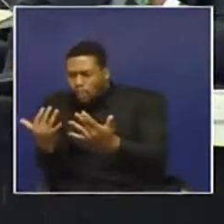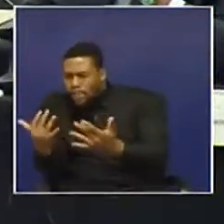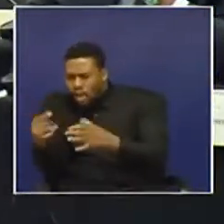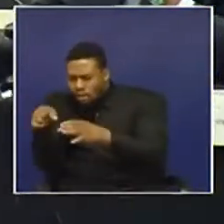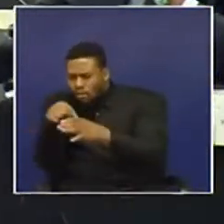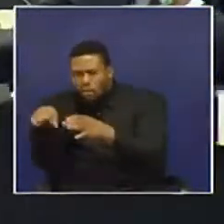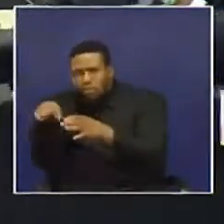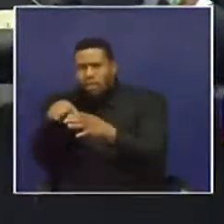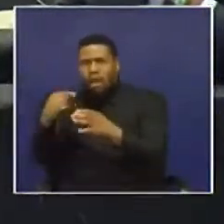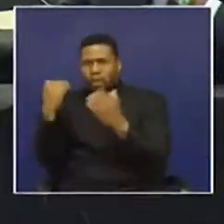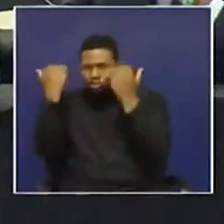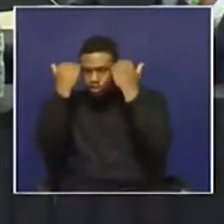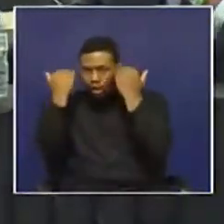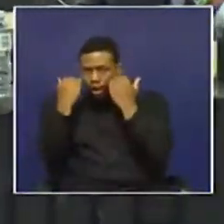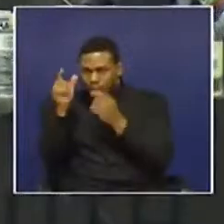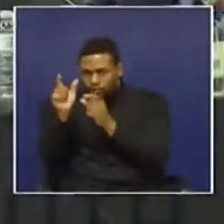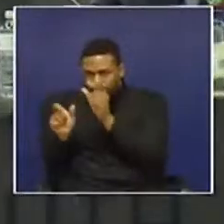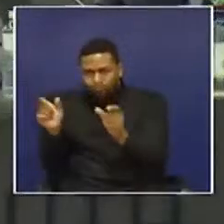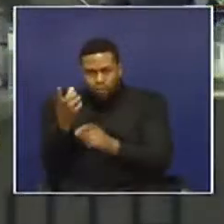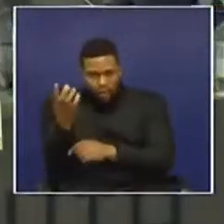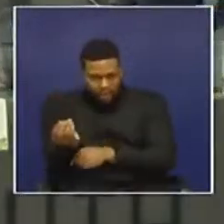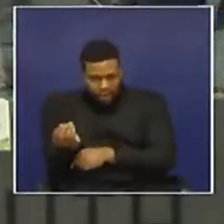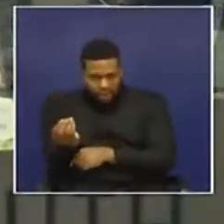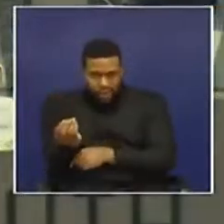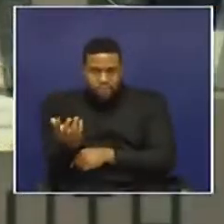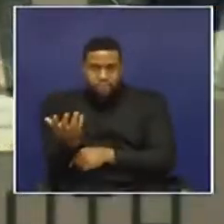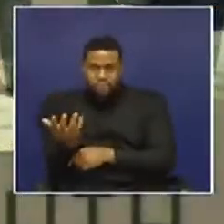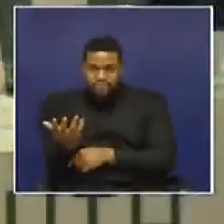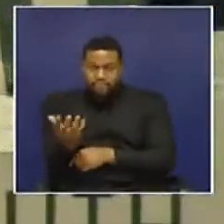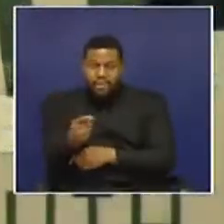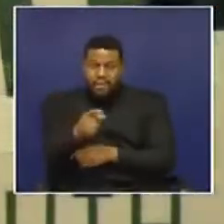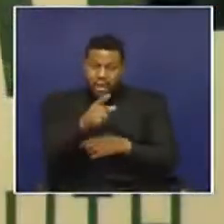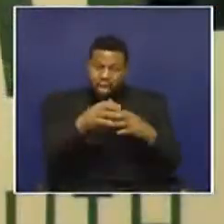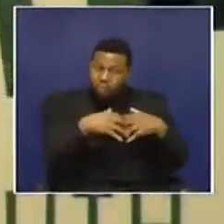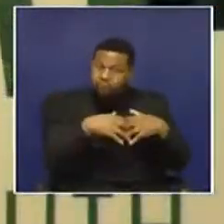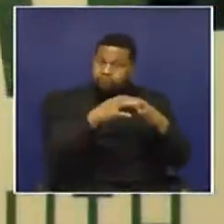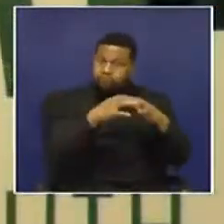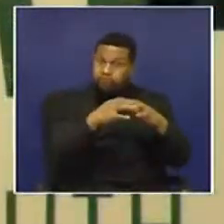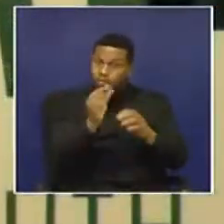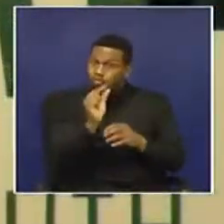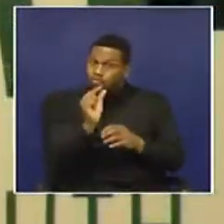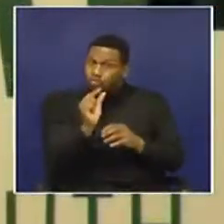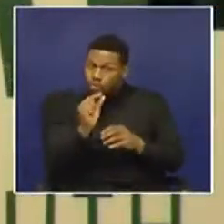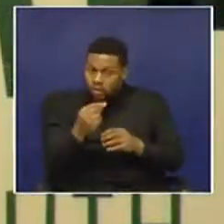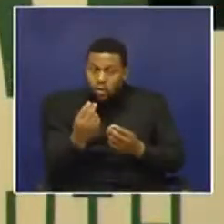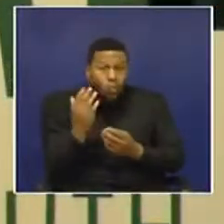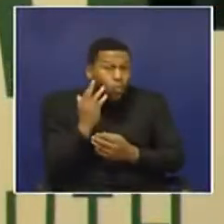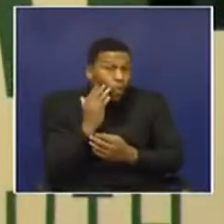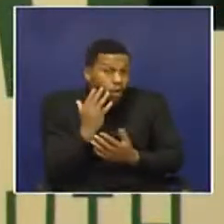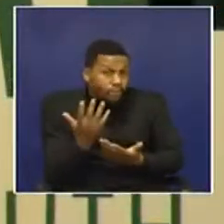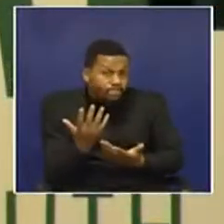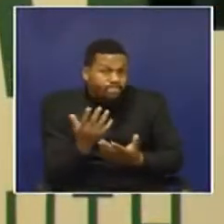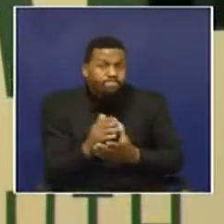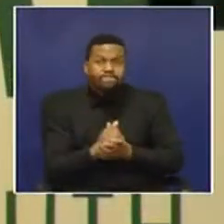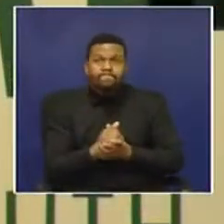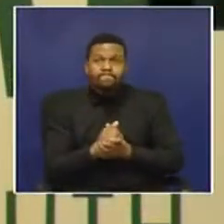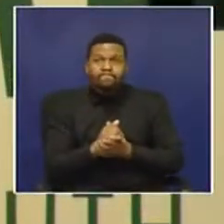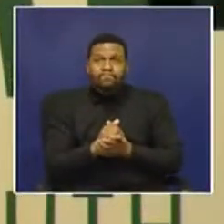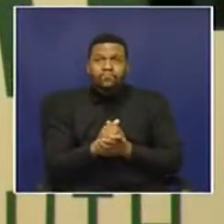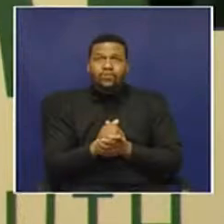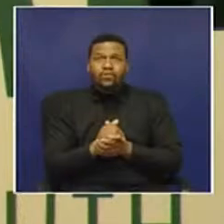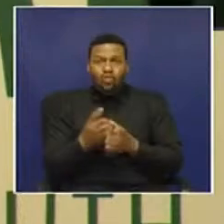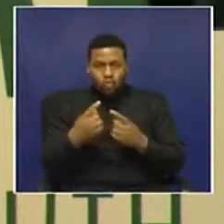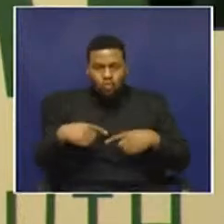and how soon can we do that? And we have put up some technical teams with the Office of the Chief Justice to pursue